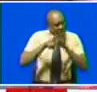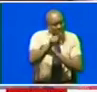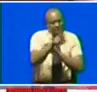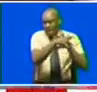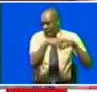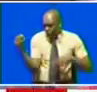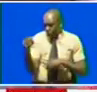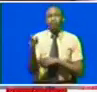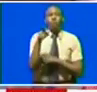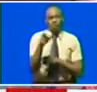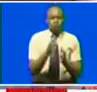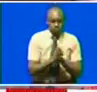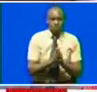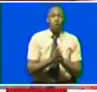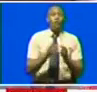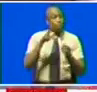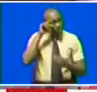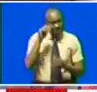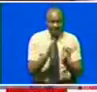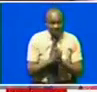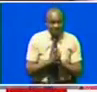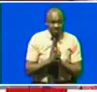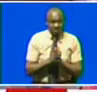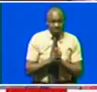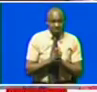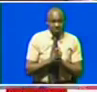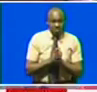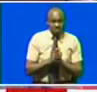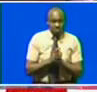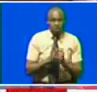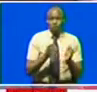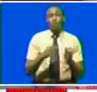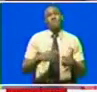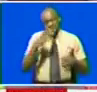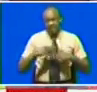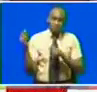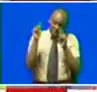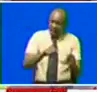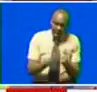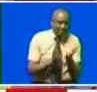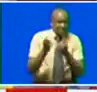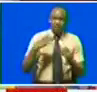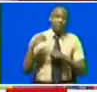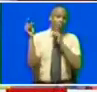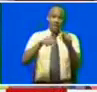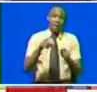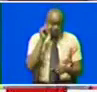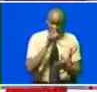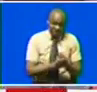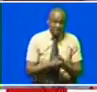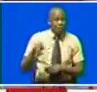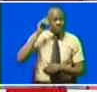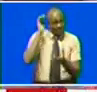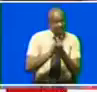exit of Mombasa, you know, to visitors, to business people. And we believe